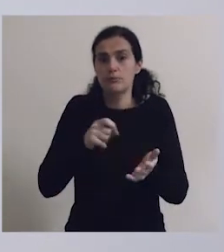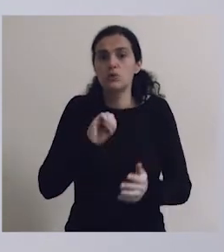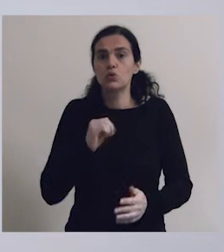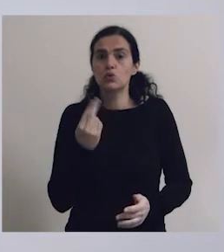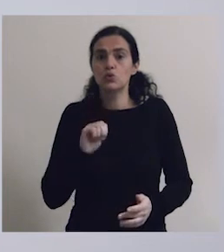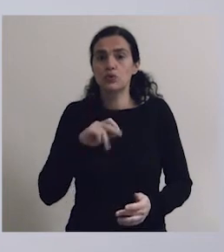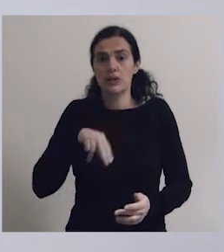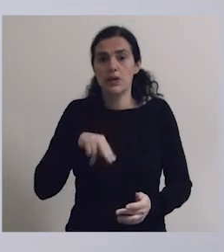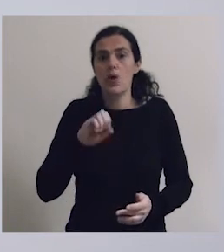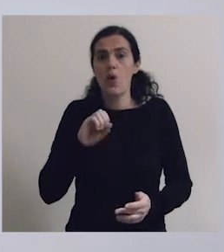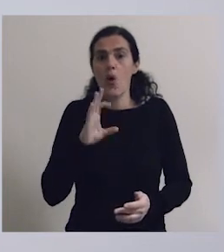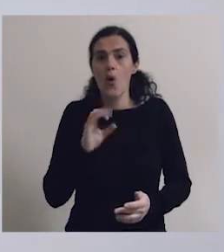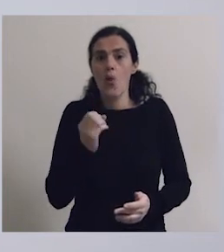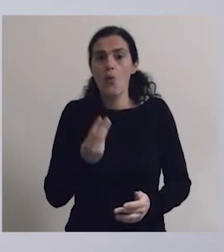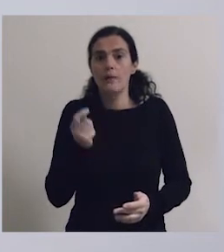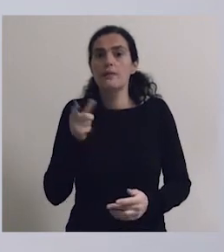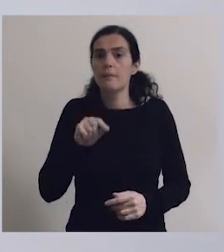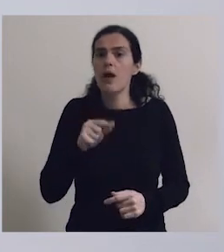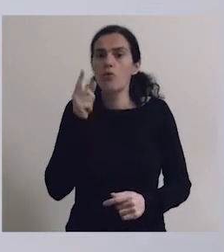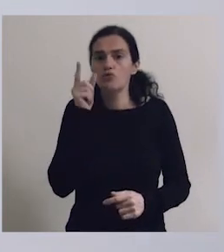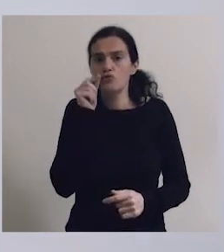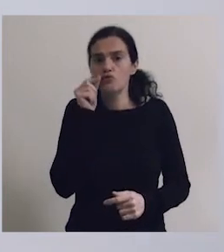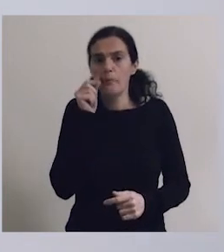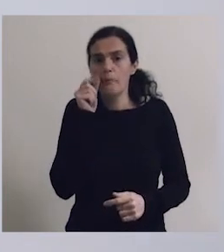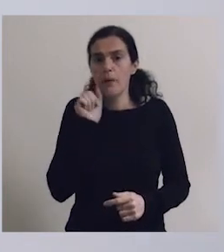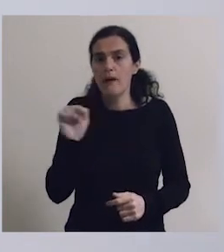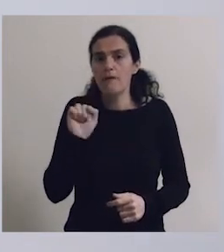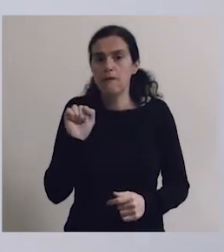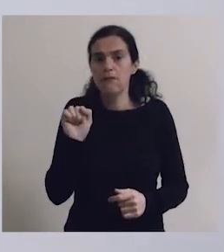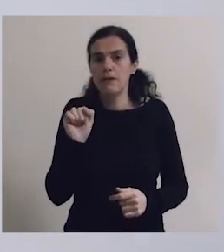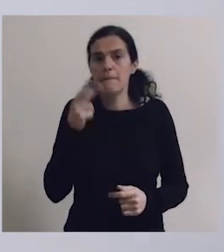American poet, Susan Ho, and of also a very respected